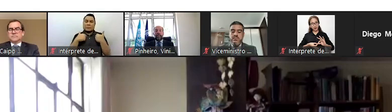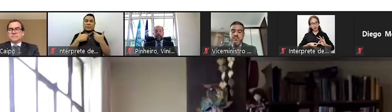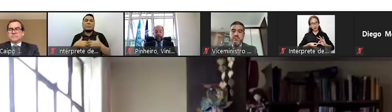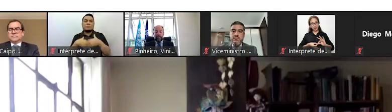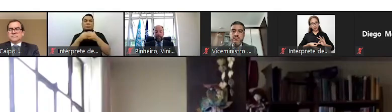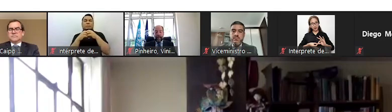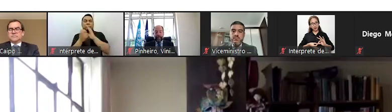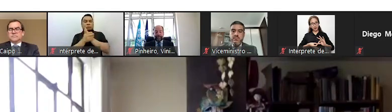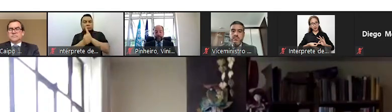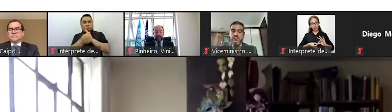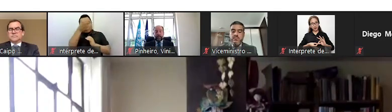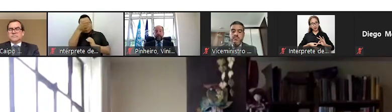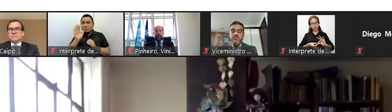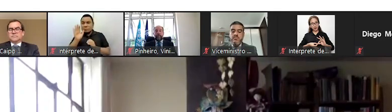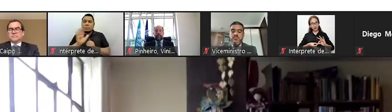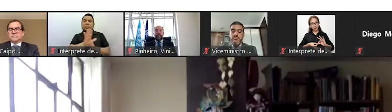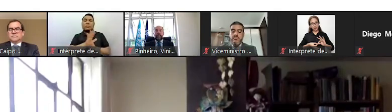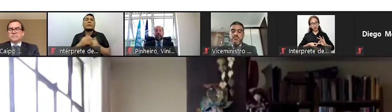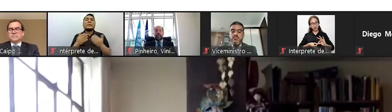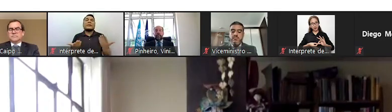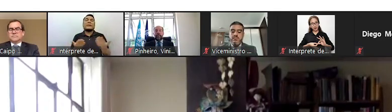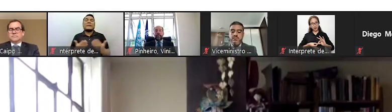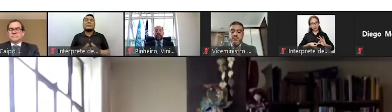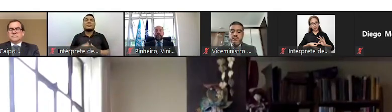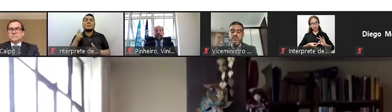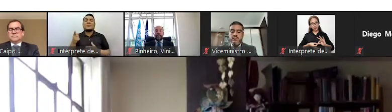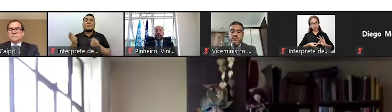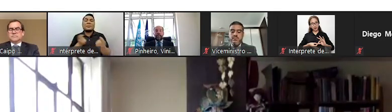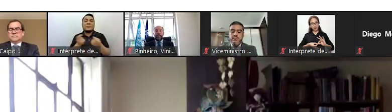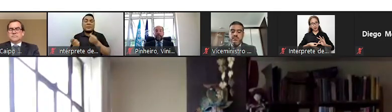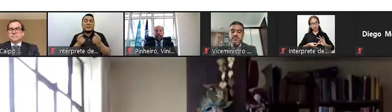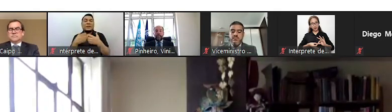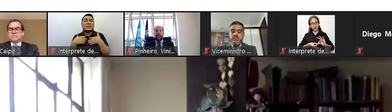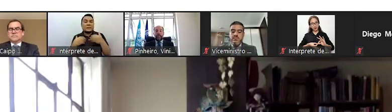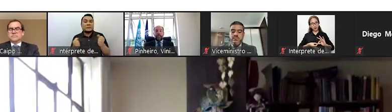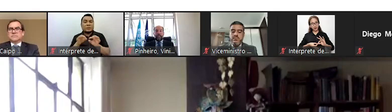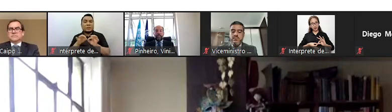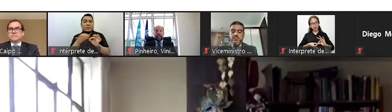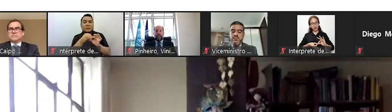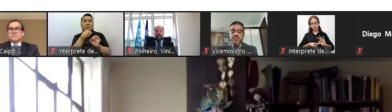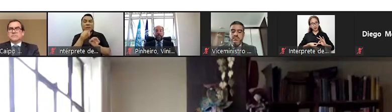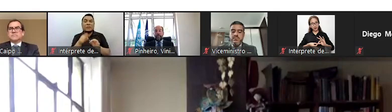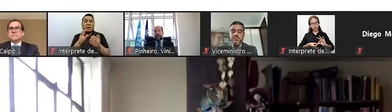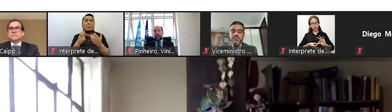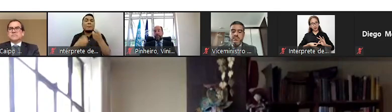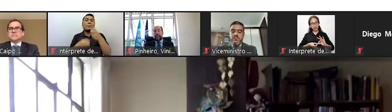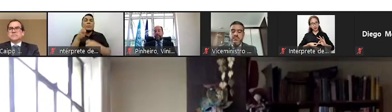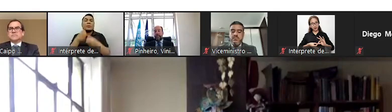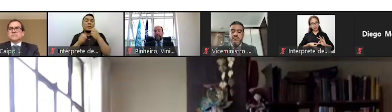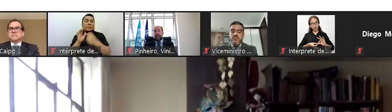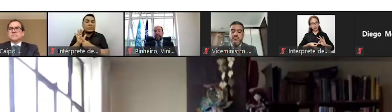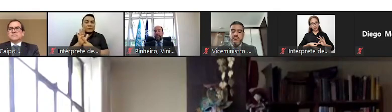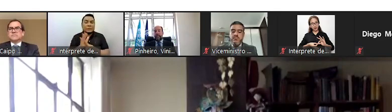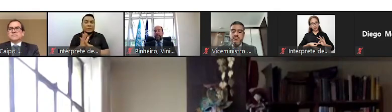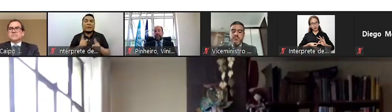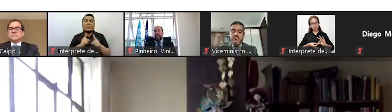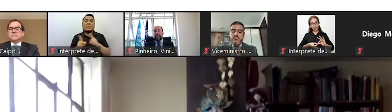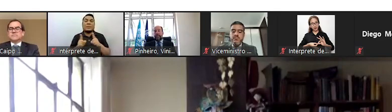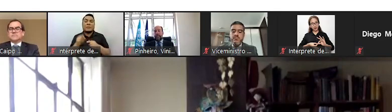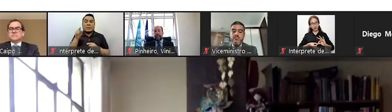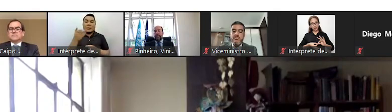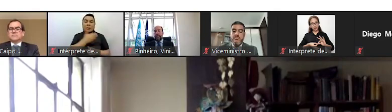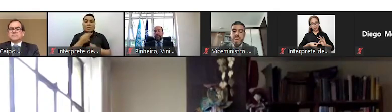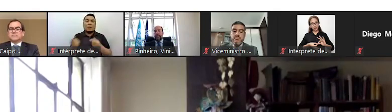we need to strengthen a capability use in health education where these